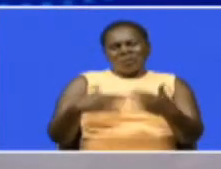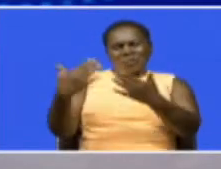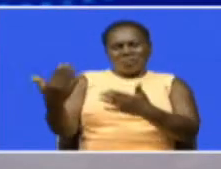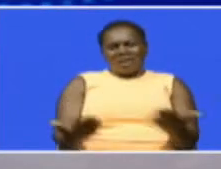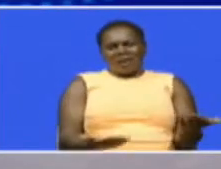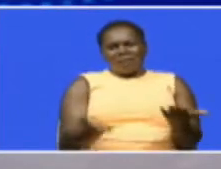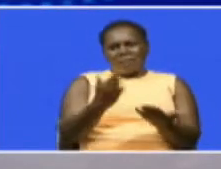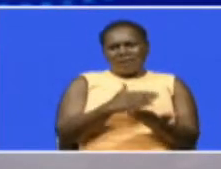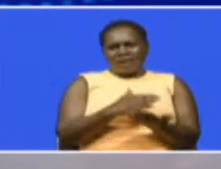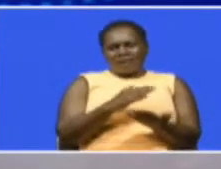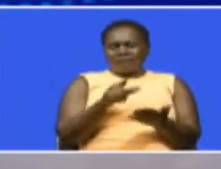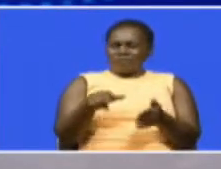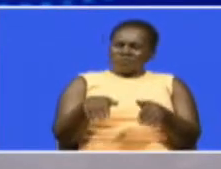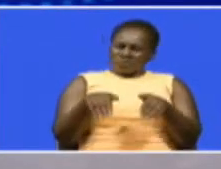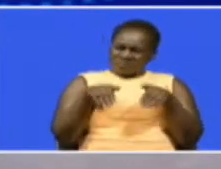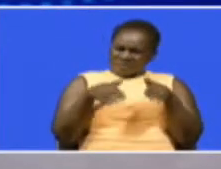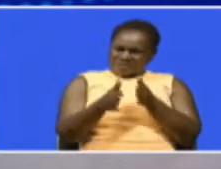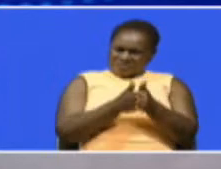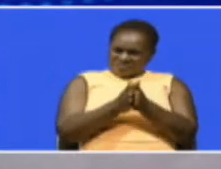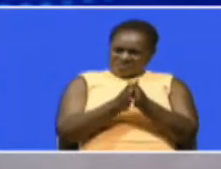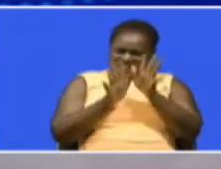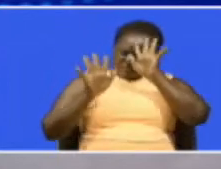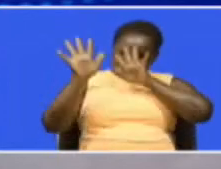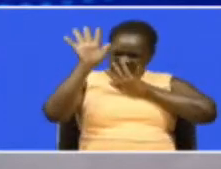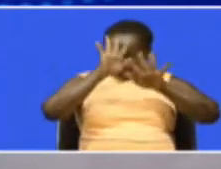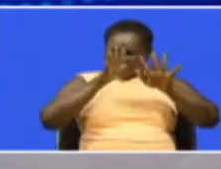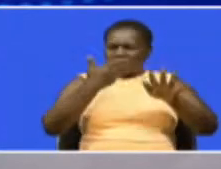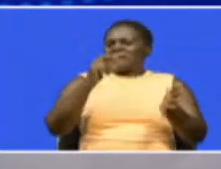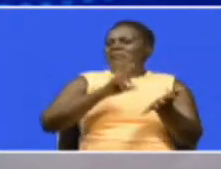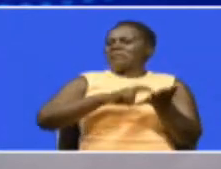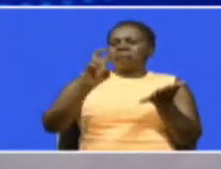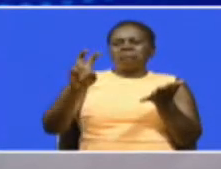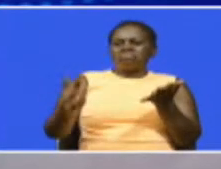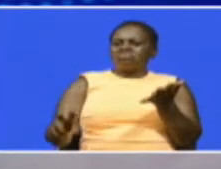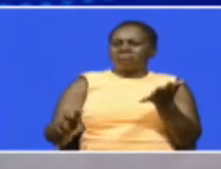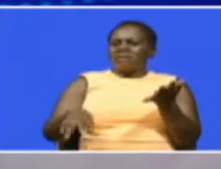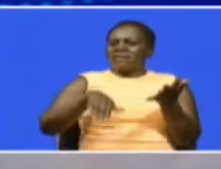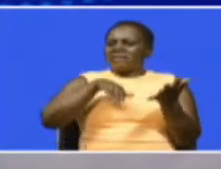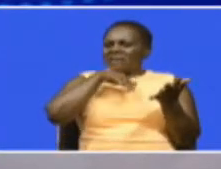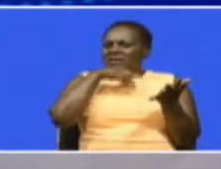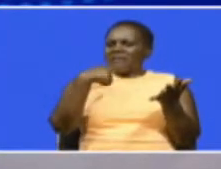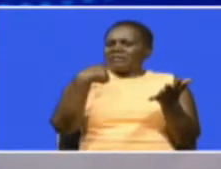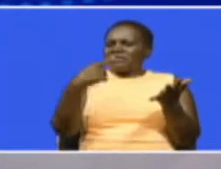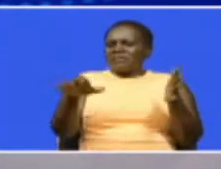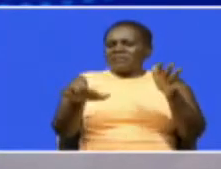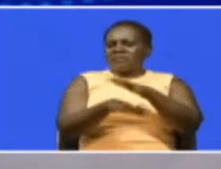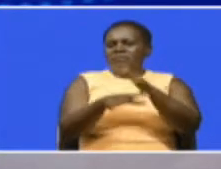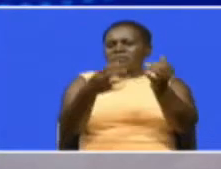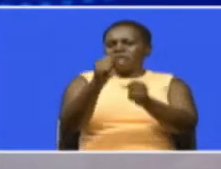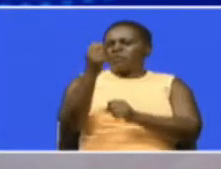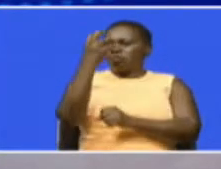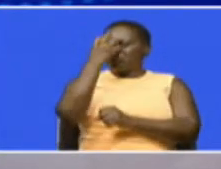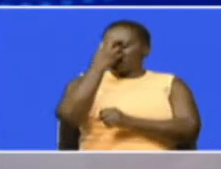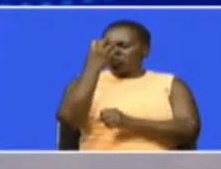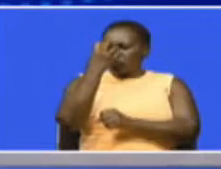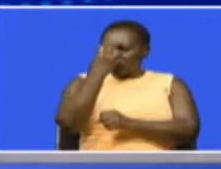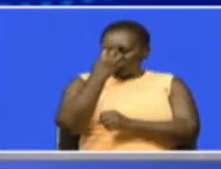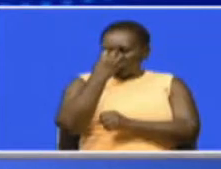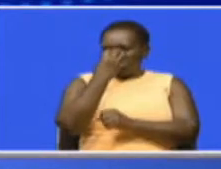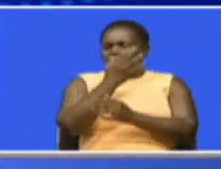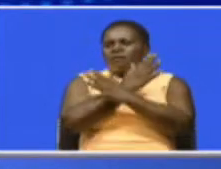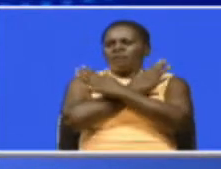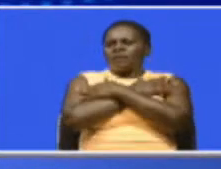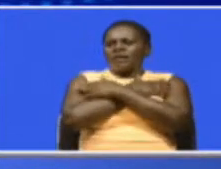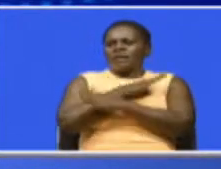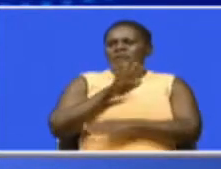Welcome back to the moment we've all been waiting for. Frustrated? Take a walk. ODM leader Raila Odinga tells Deputy President William Ruto, whose